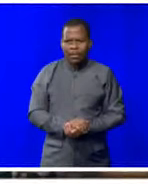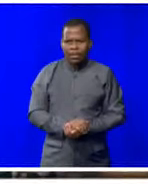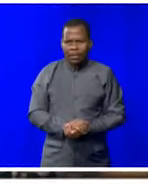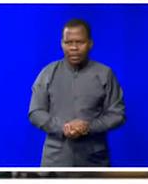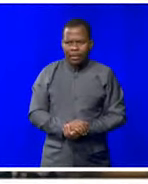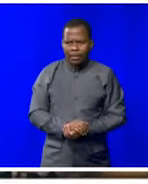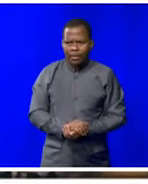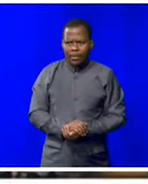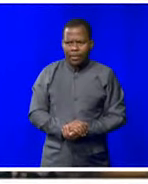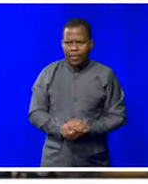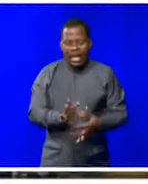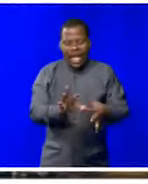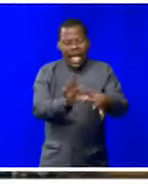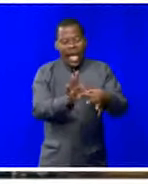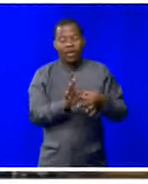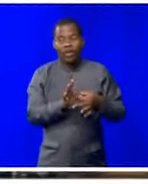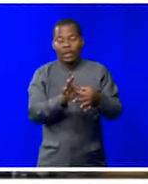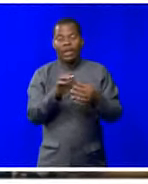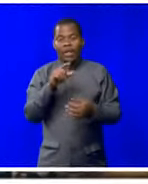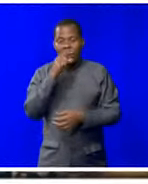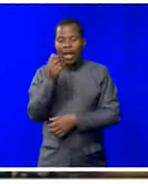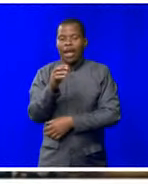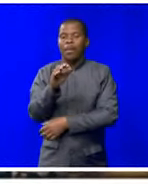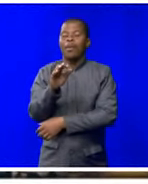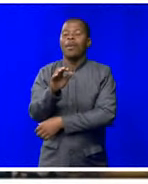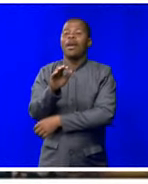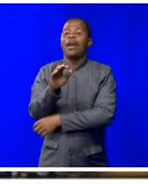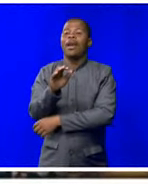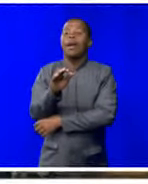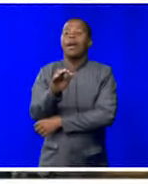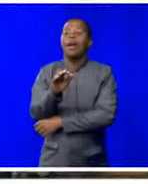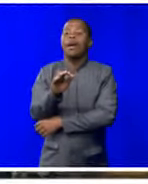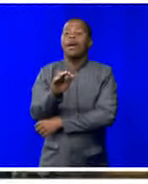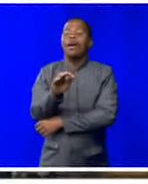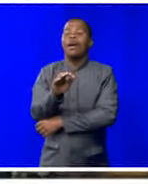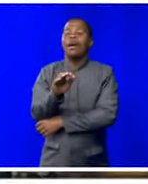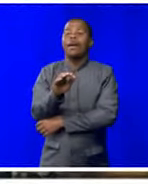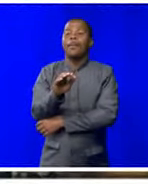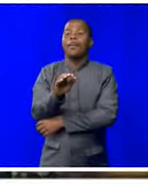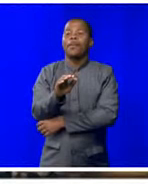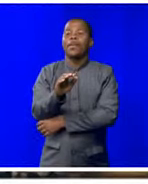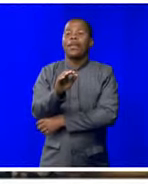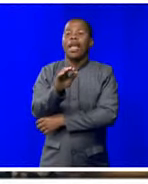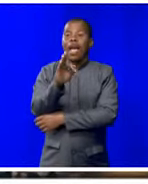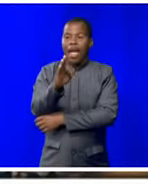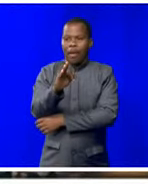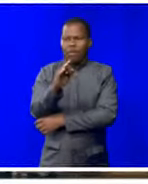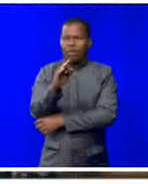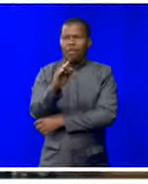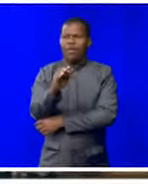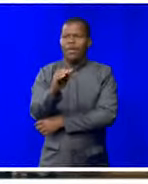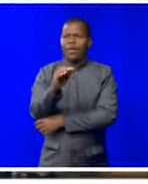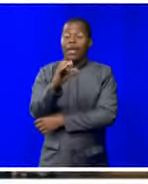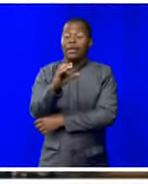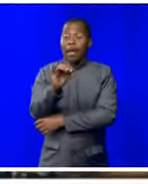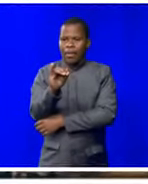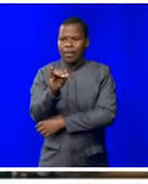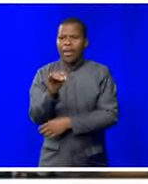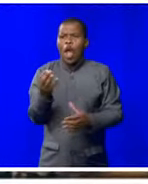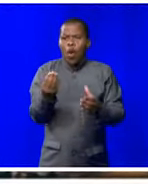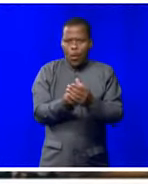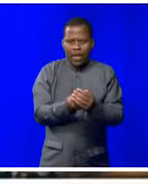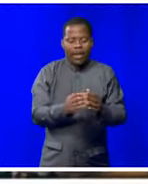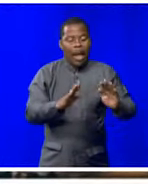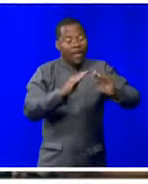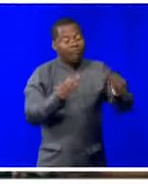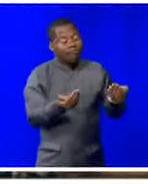The Center for Financial Inclusion and the Ministry of Education have been capacitated on financial literacy inclusion into the curriculum.